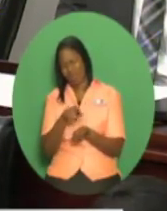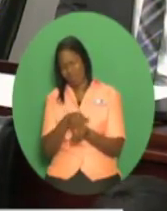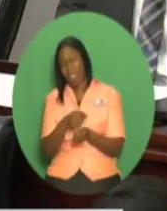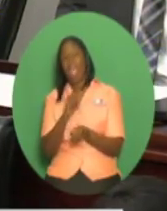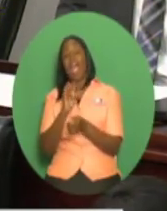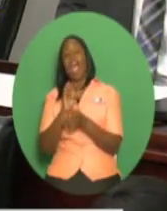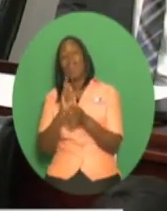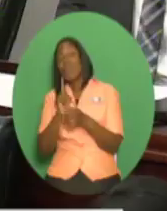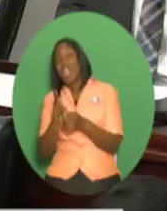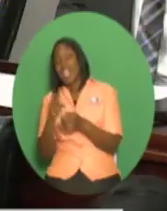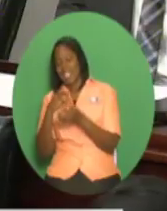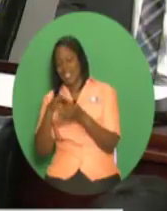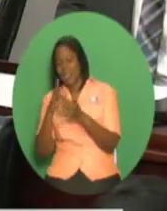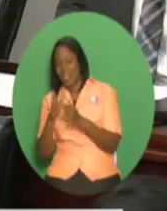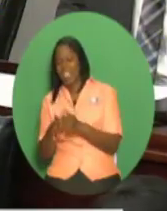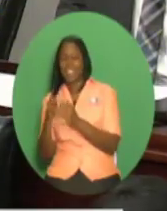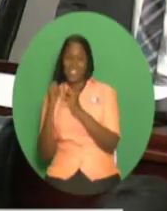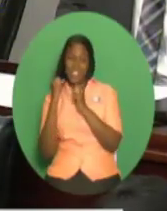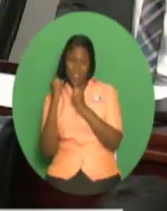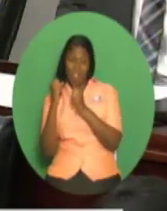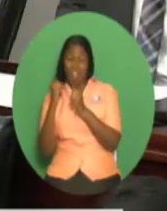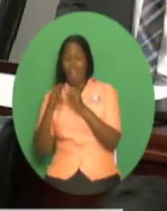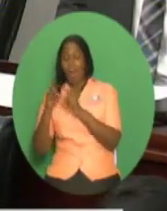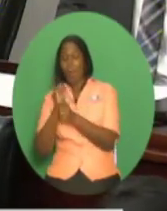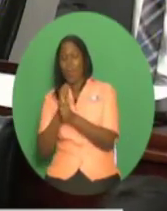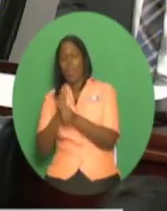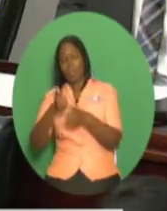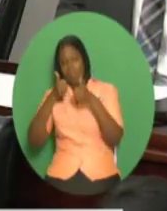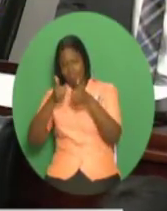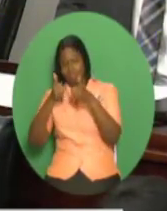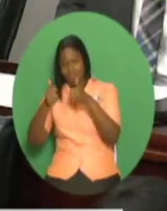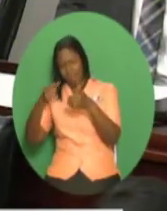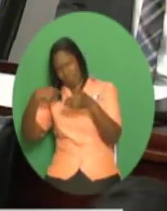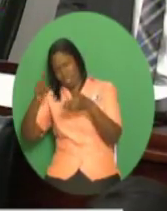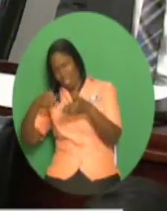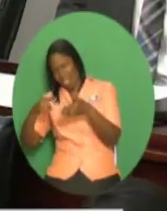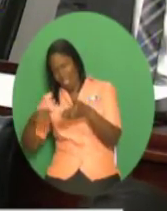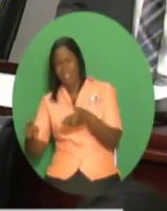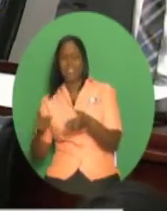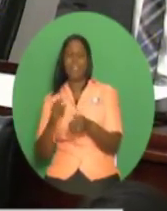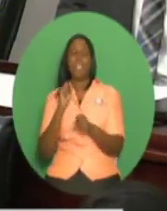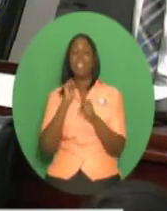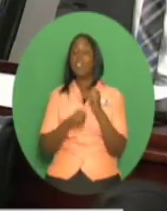way that our students will benefit.